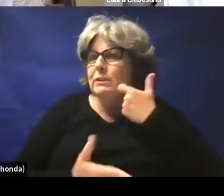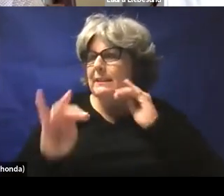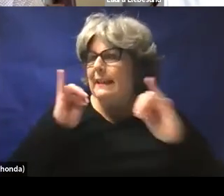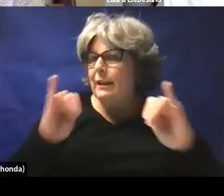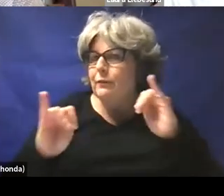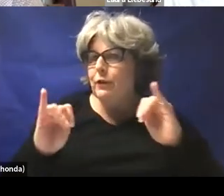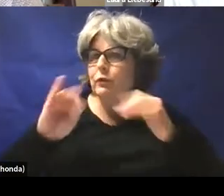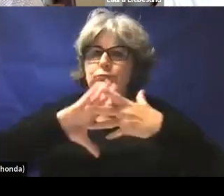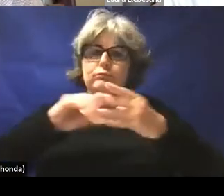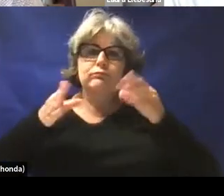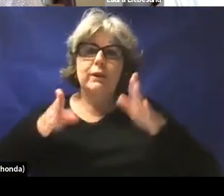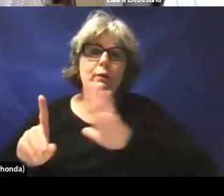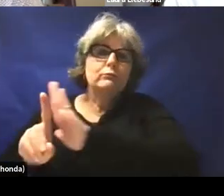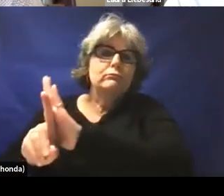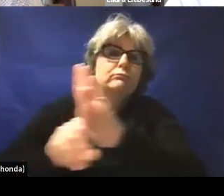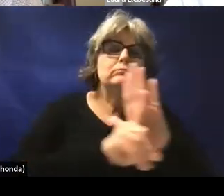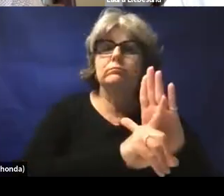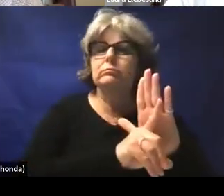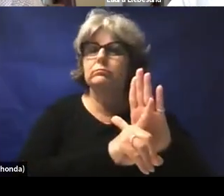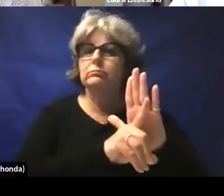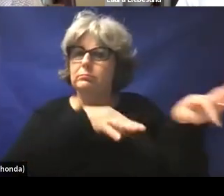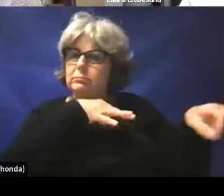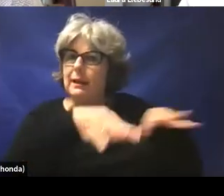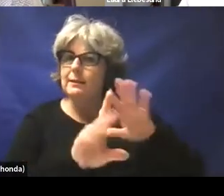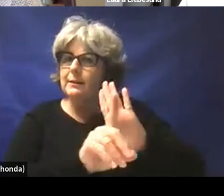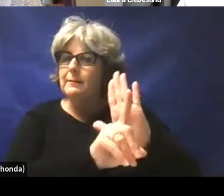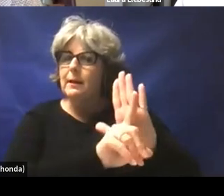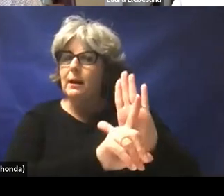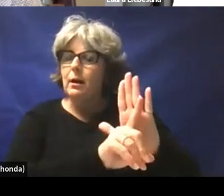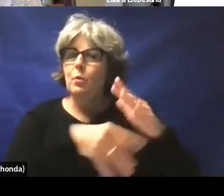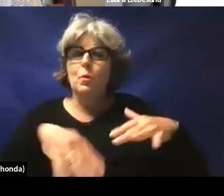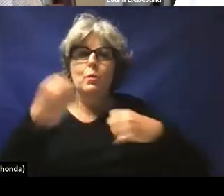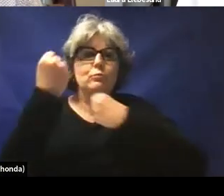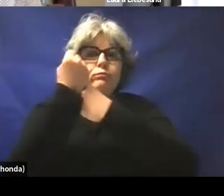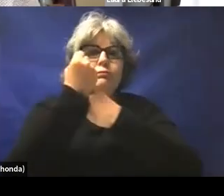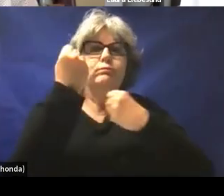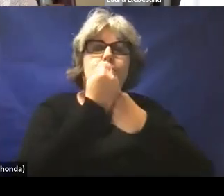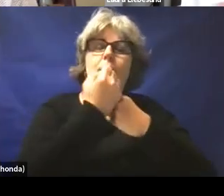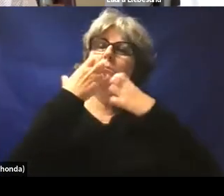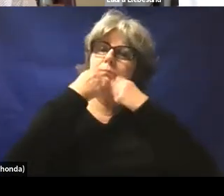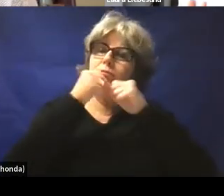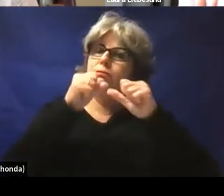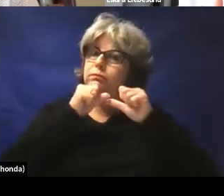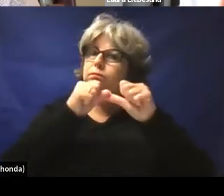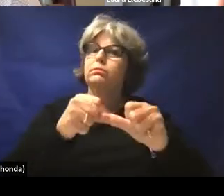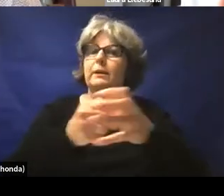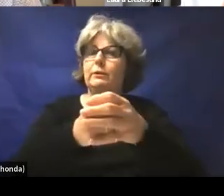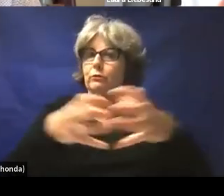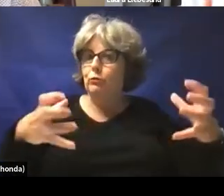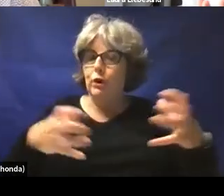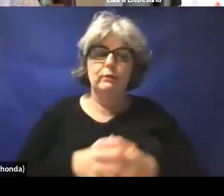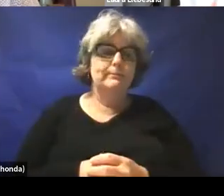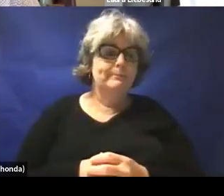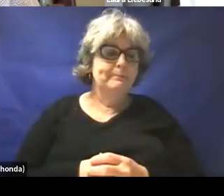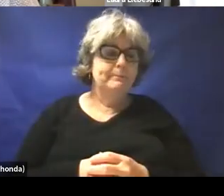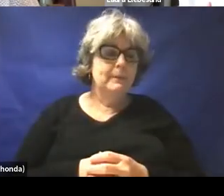with narrators, is that they discussed that support has grown, but it also kind